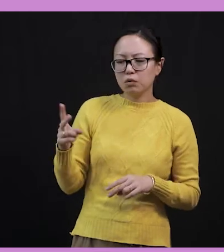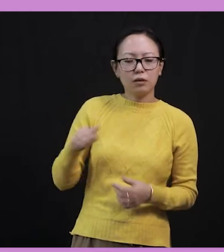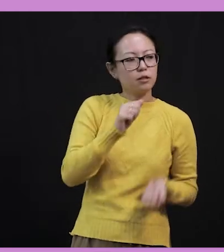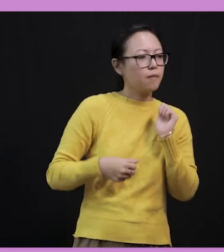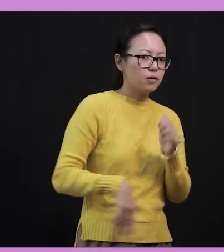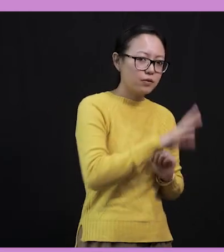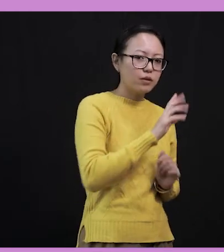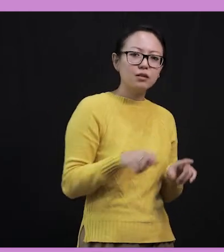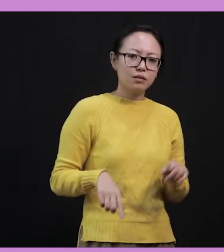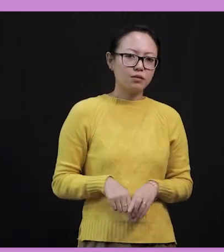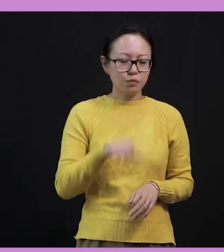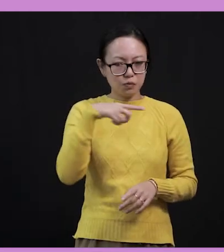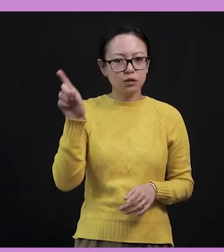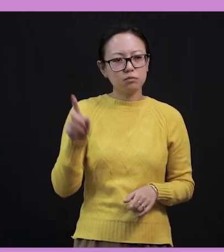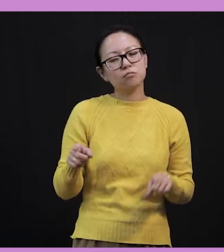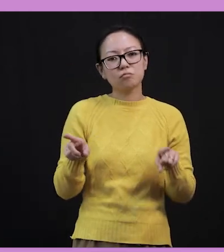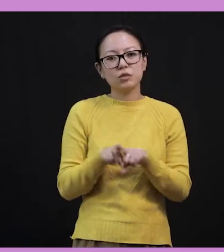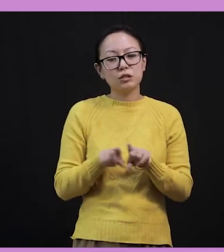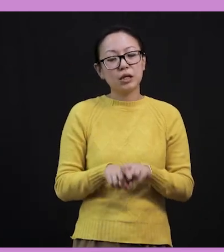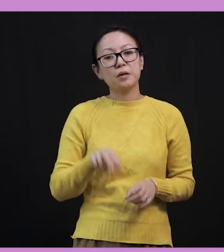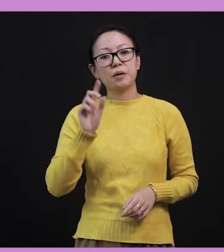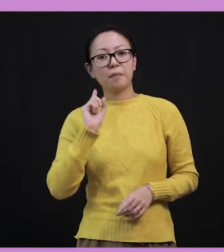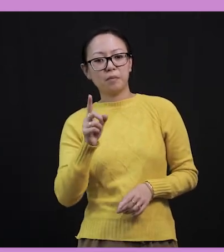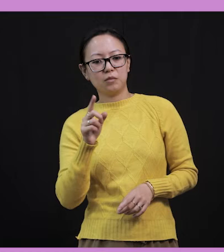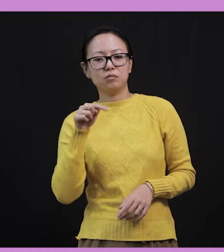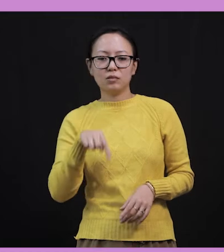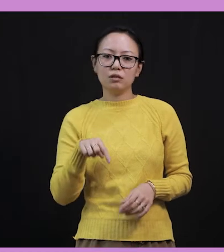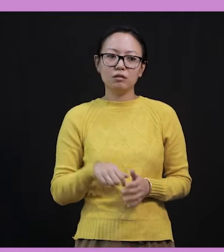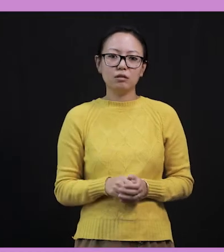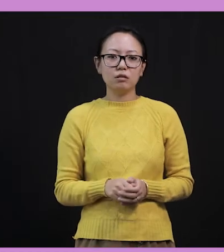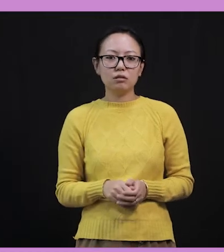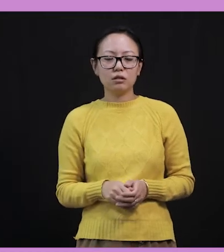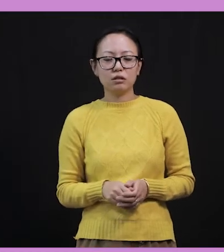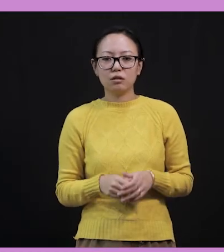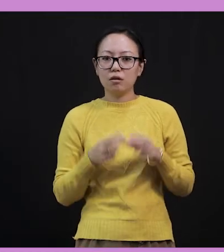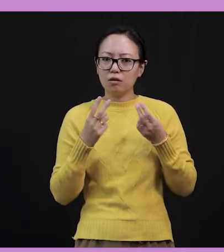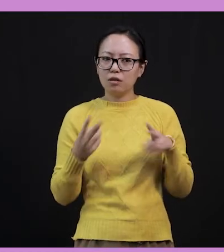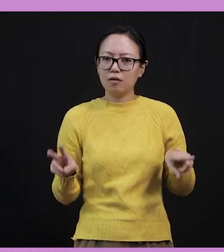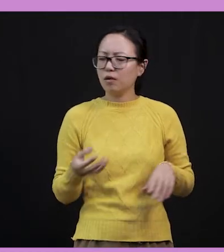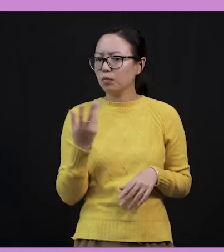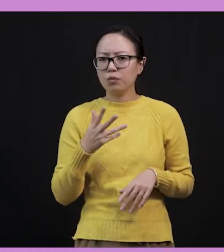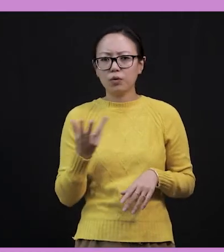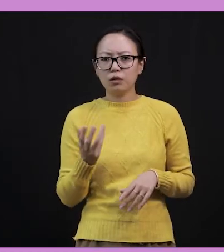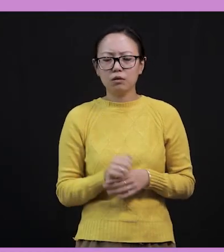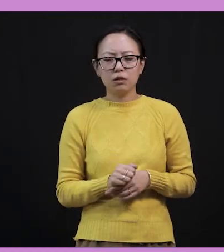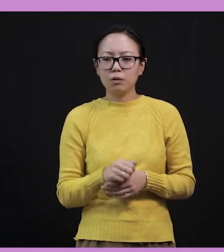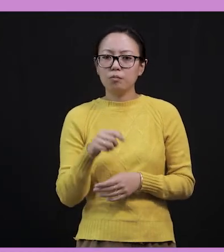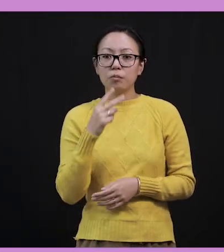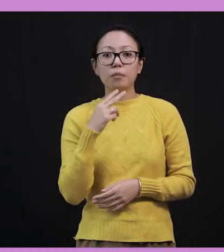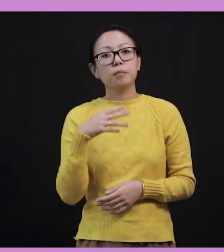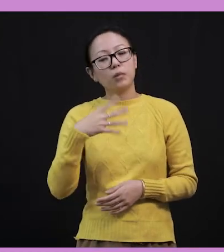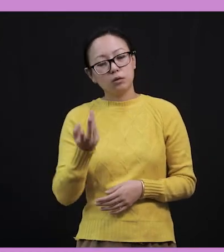today. So the same happened. This was a different scenario, because here he thought that it's a dangerous snake and he was